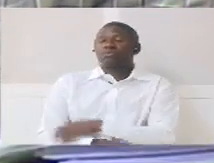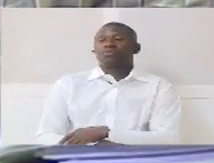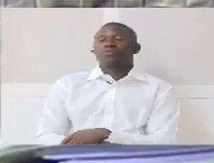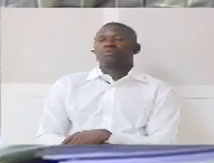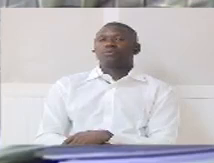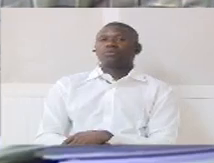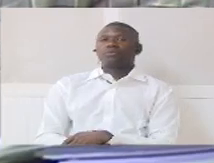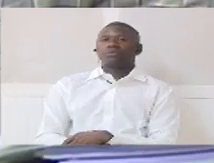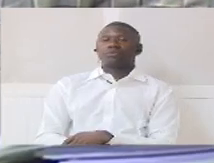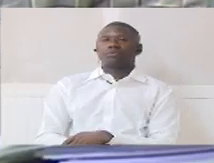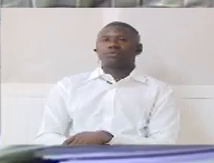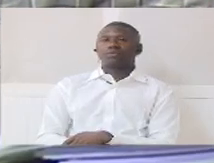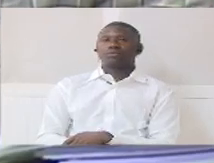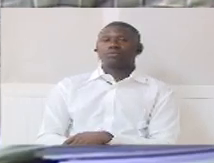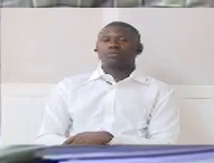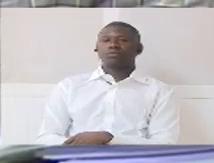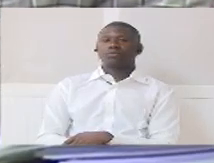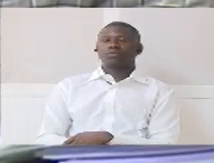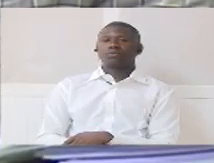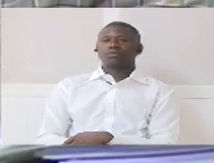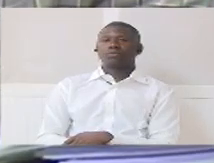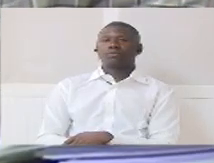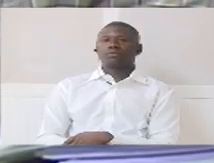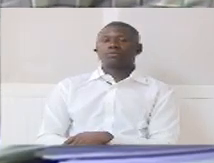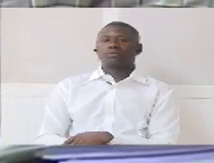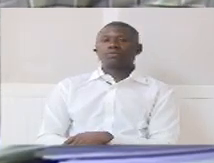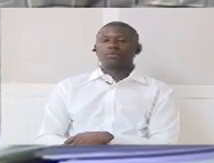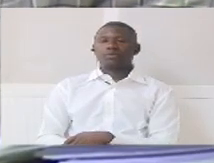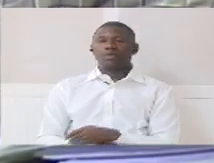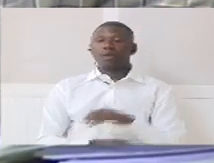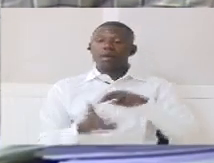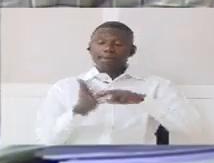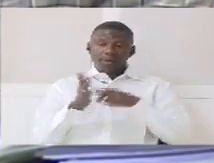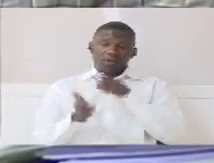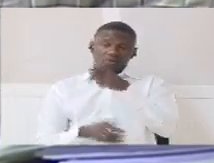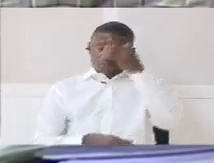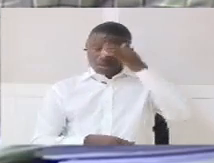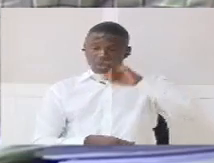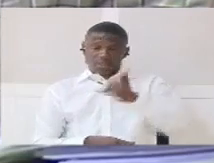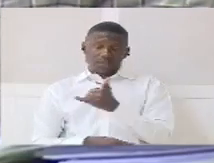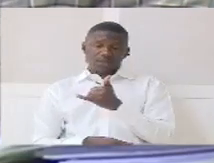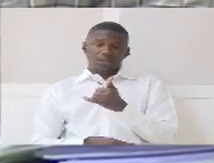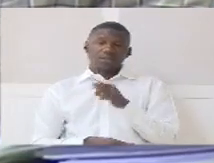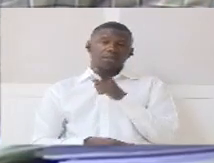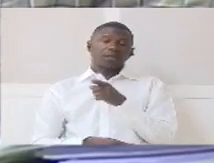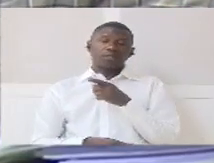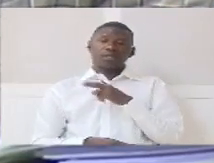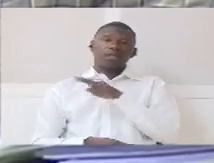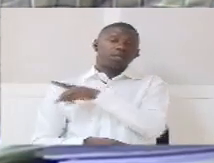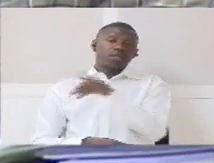are saying, you are agreeing that they used to deny certain prisoners access